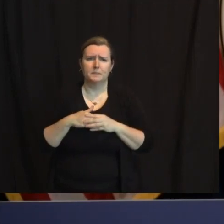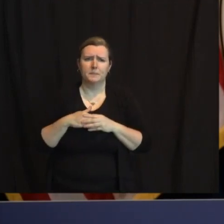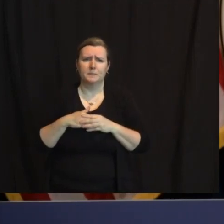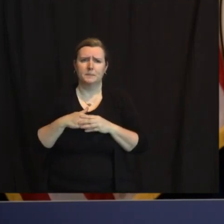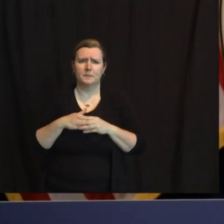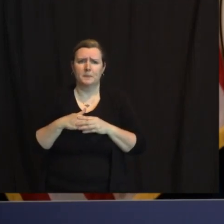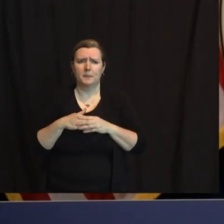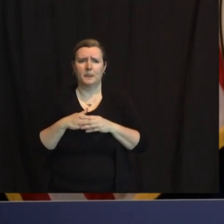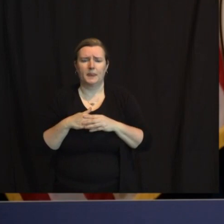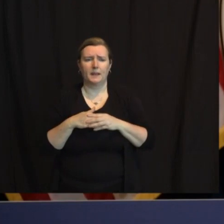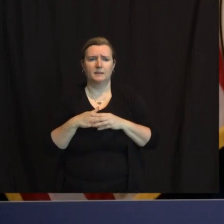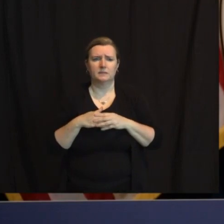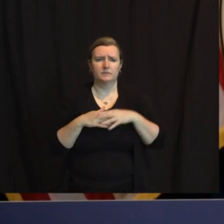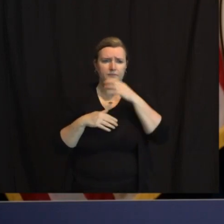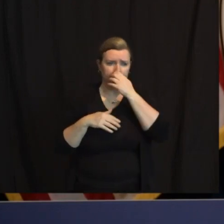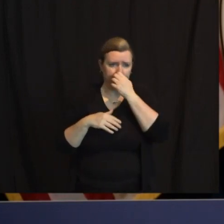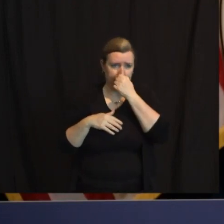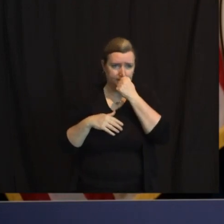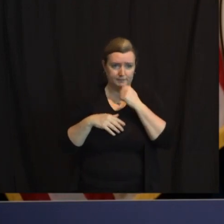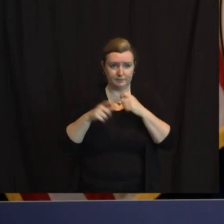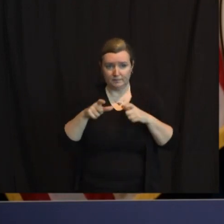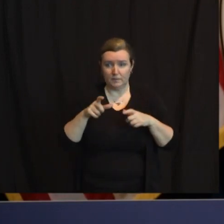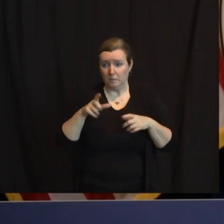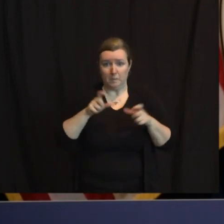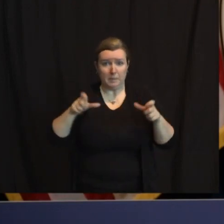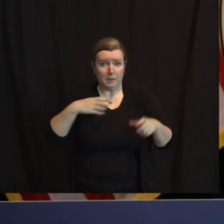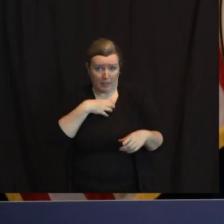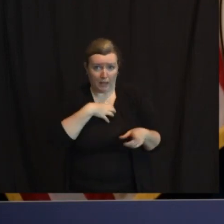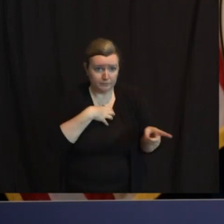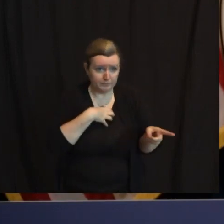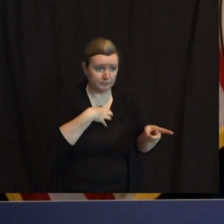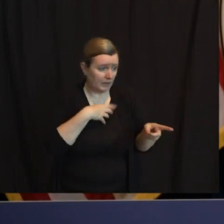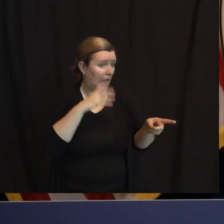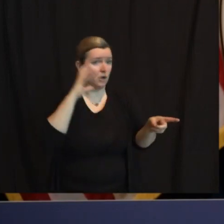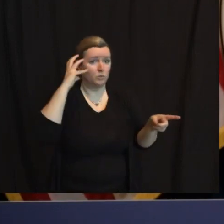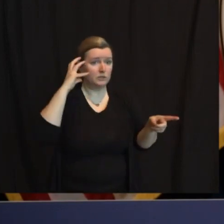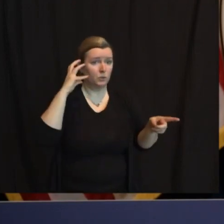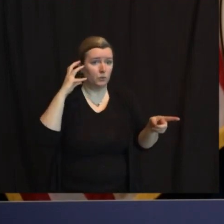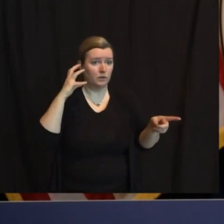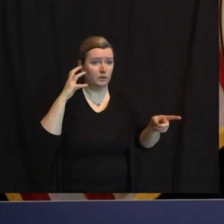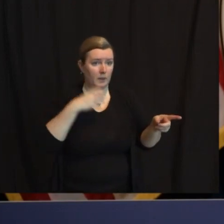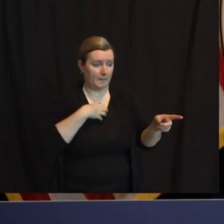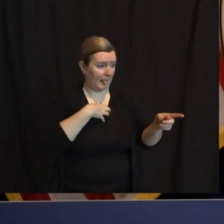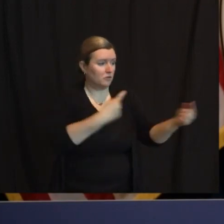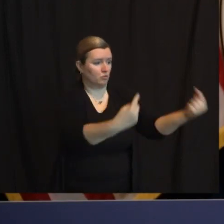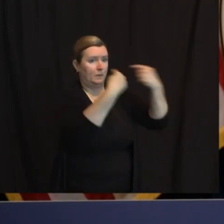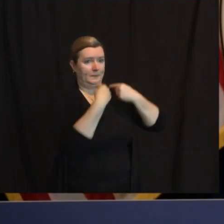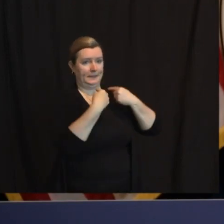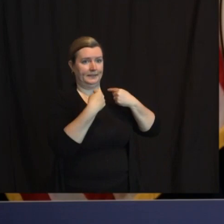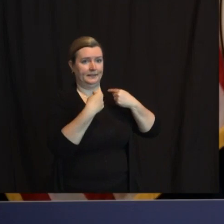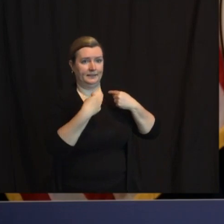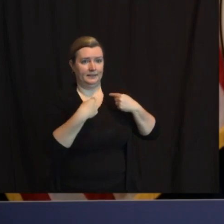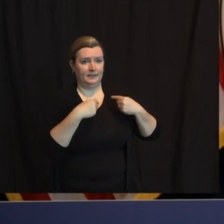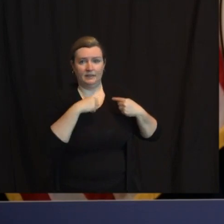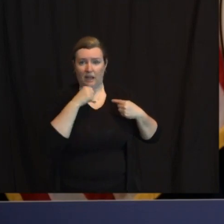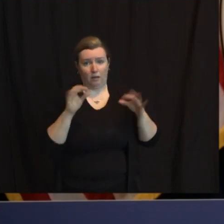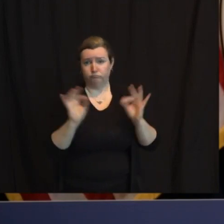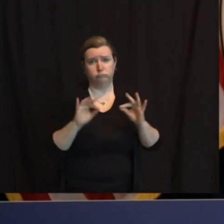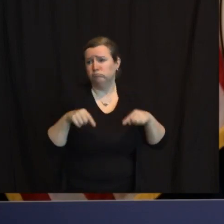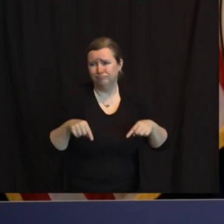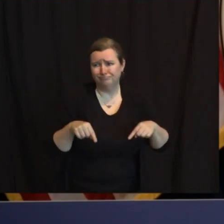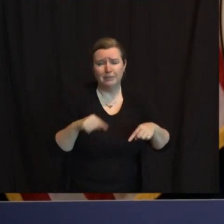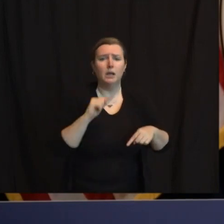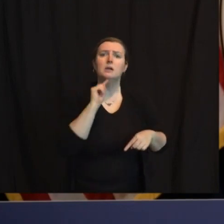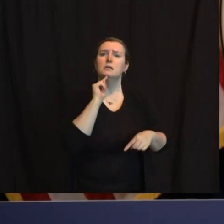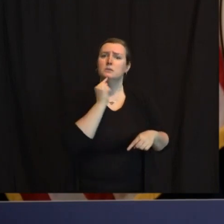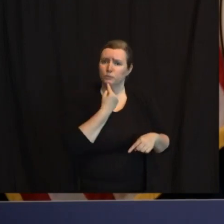I'm hearing it as well. I want you to know that this is not something that's abstract. And, you know, because of the way we're doing Ask